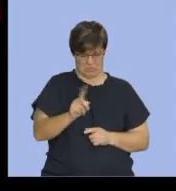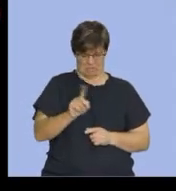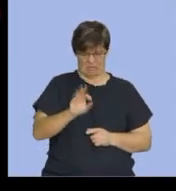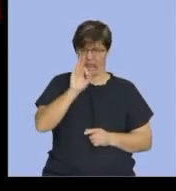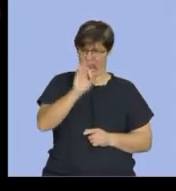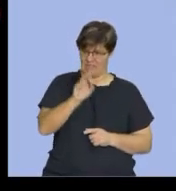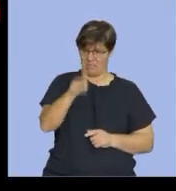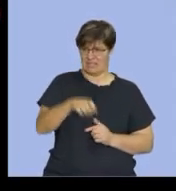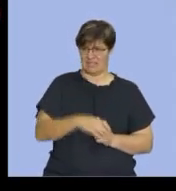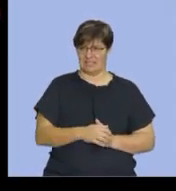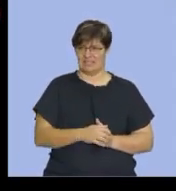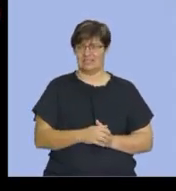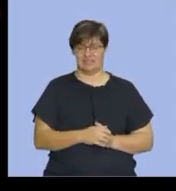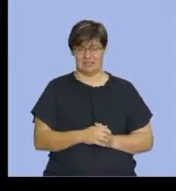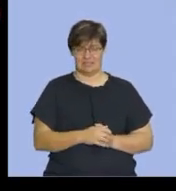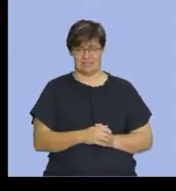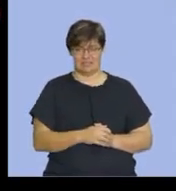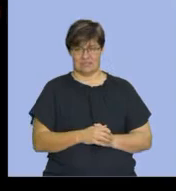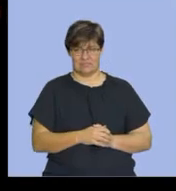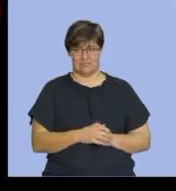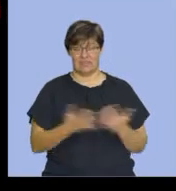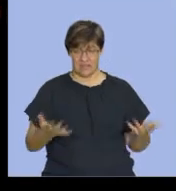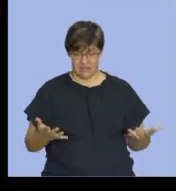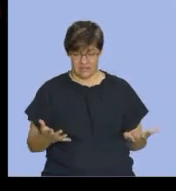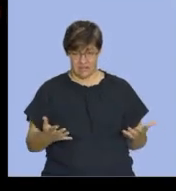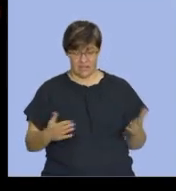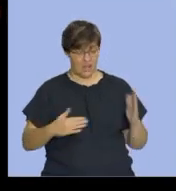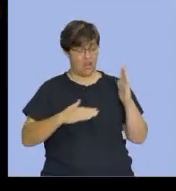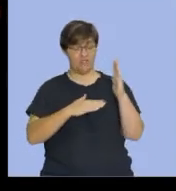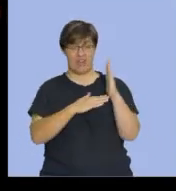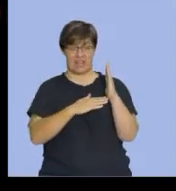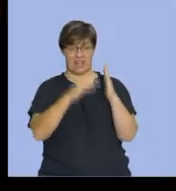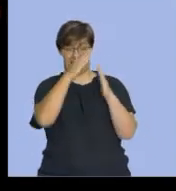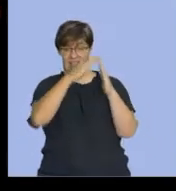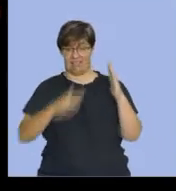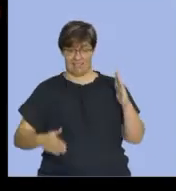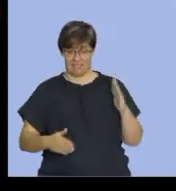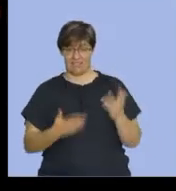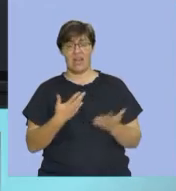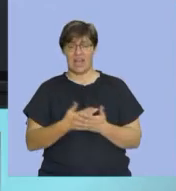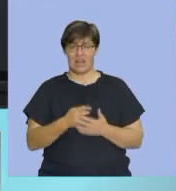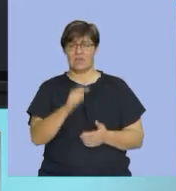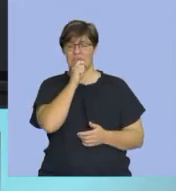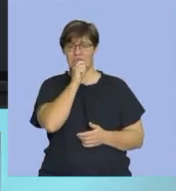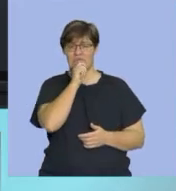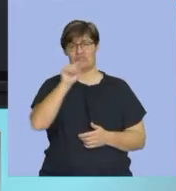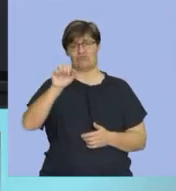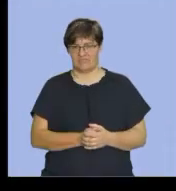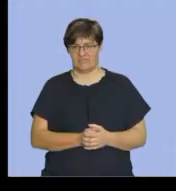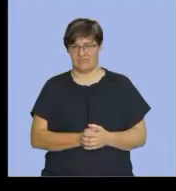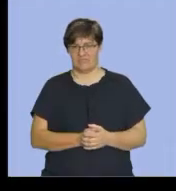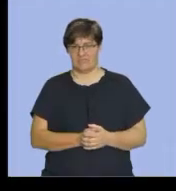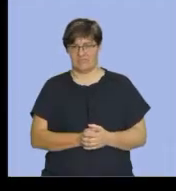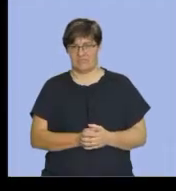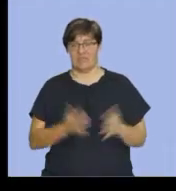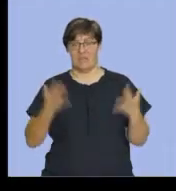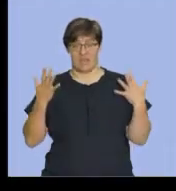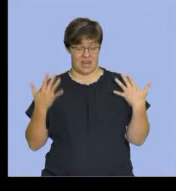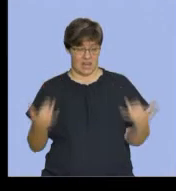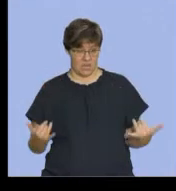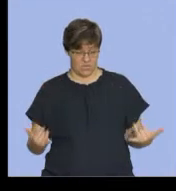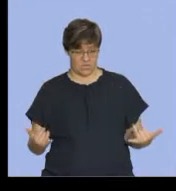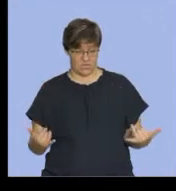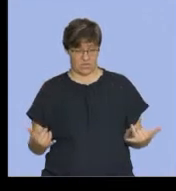I don't know what that looked like. It's a right-angled triangle. We're going to use trig.